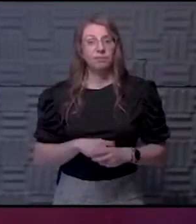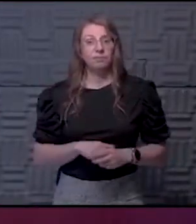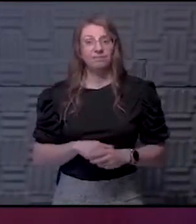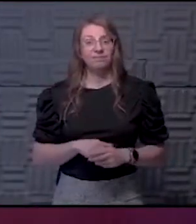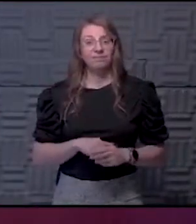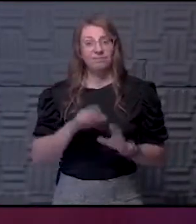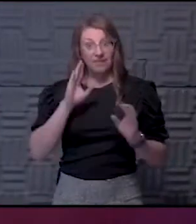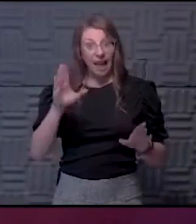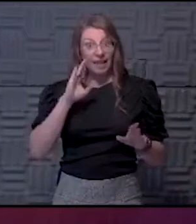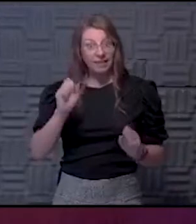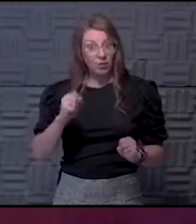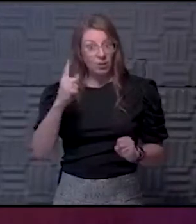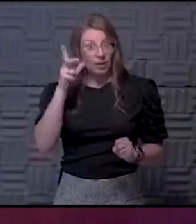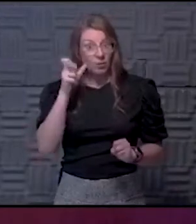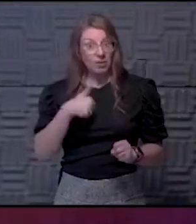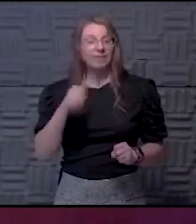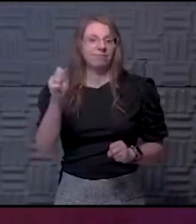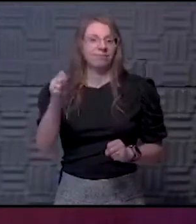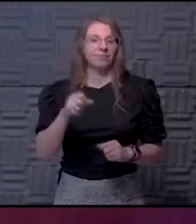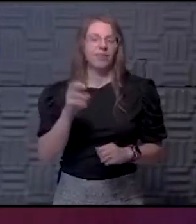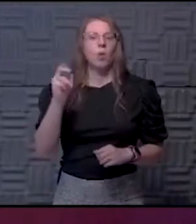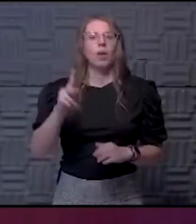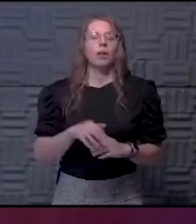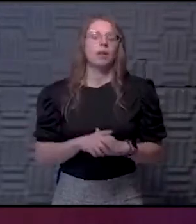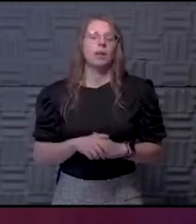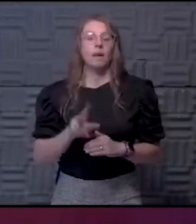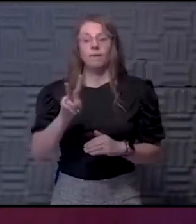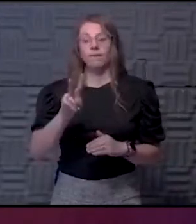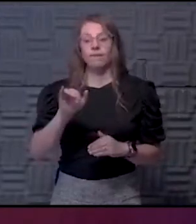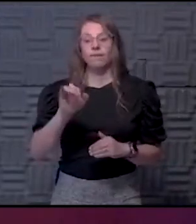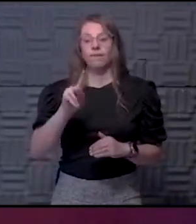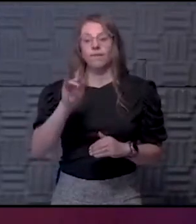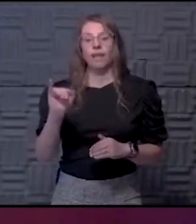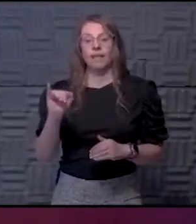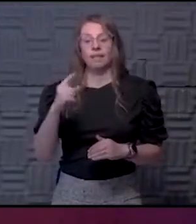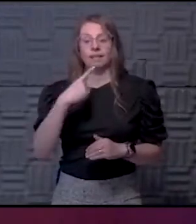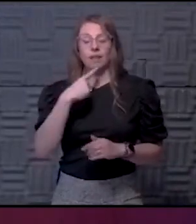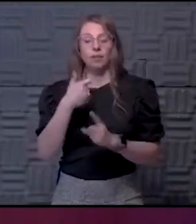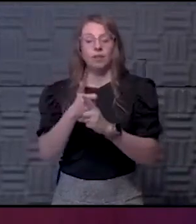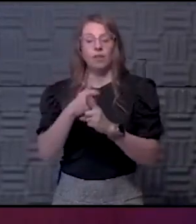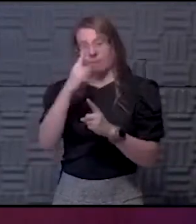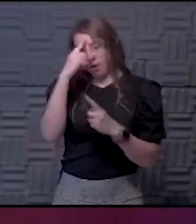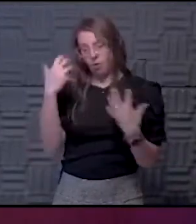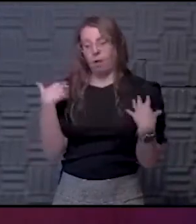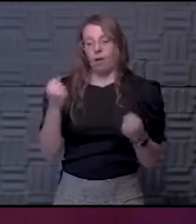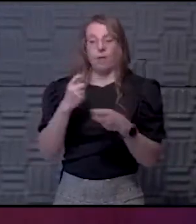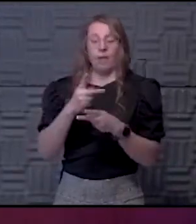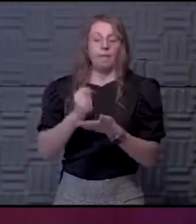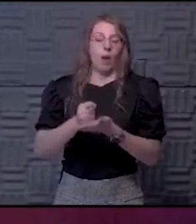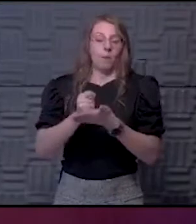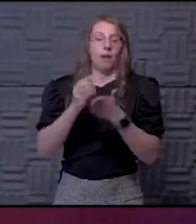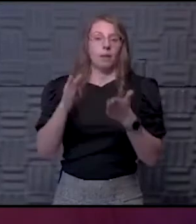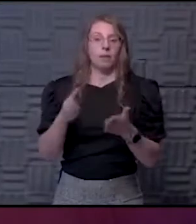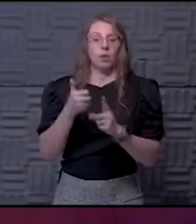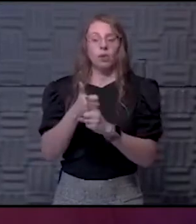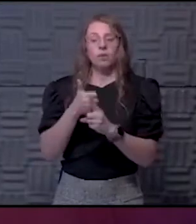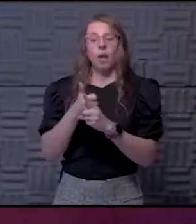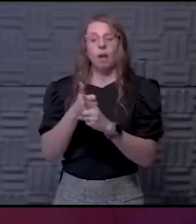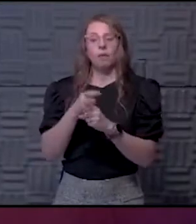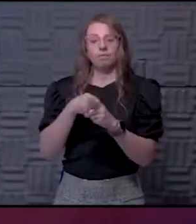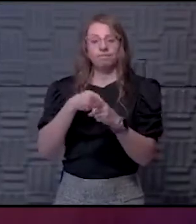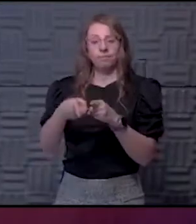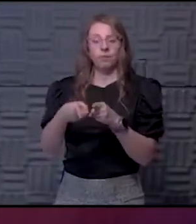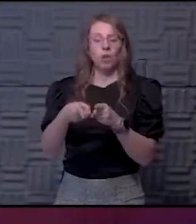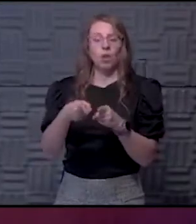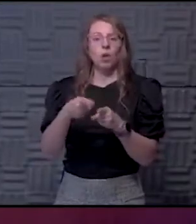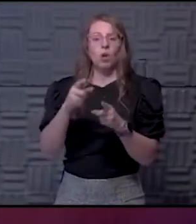Hi, can you hear me? Yes. Okay. Vicki says that she's a mental health therapist and she specializes in grief, loss, anxiety,